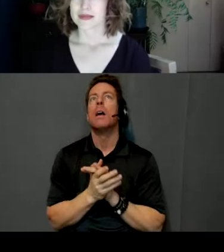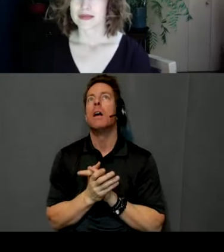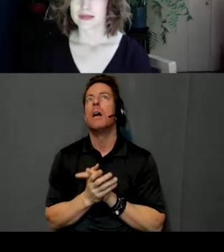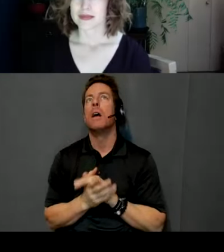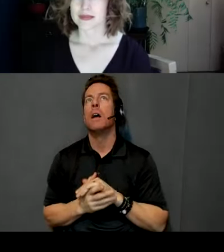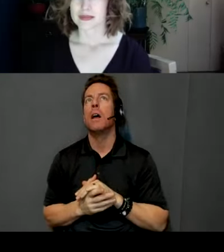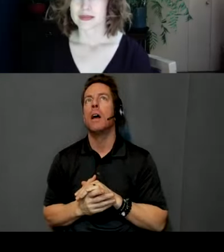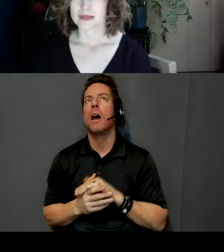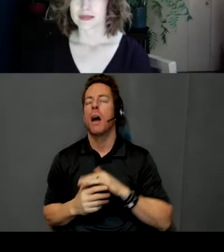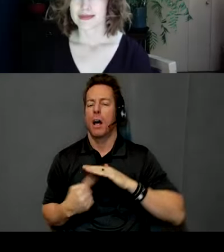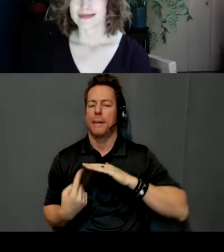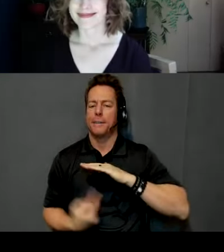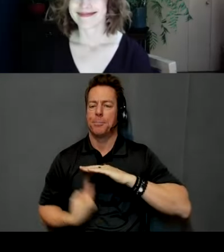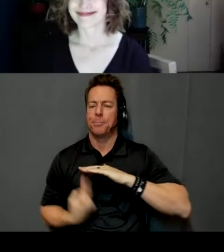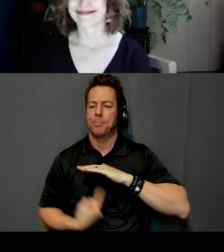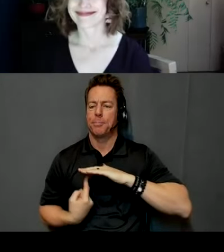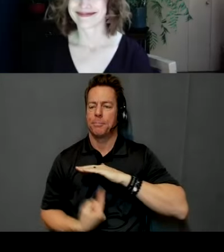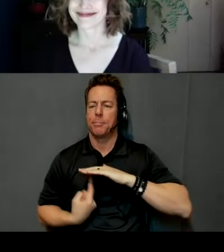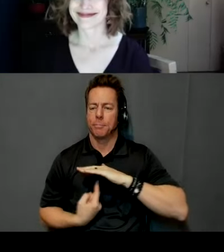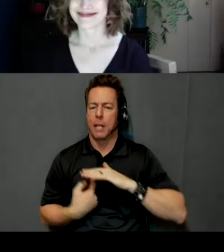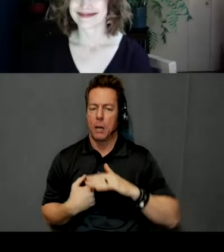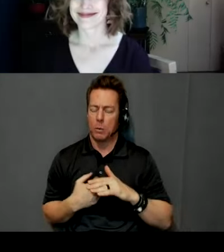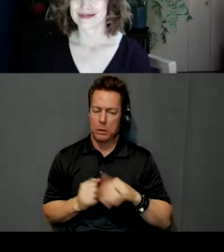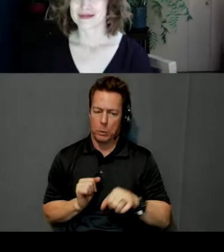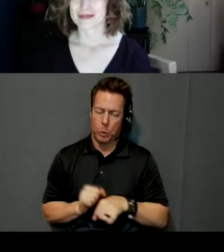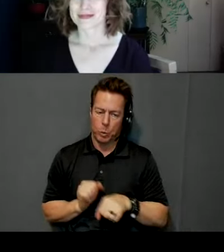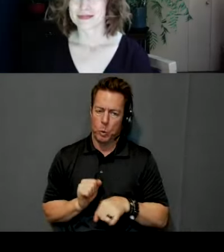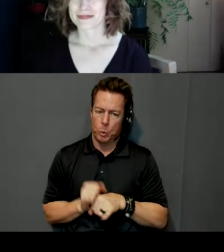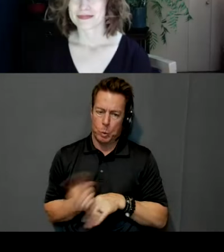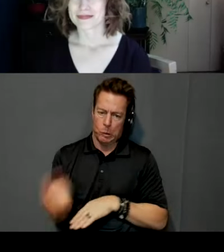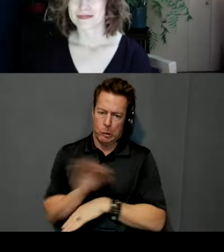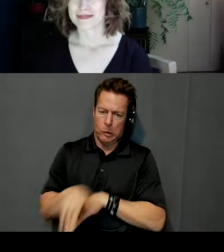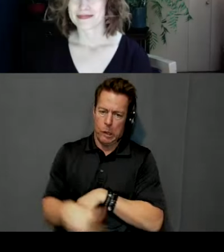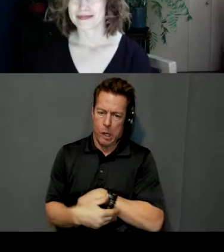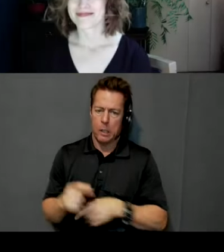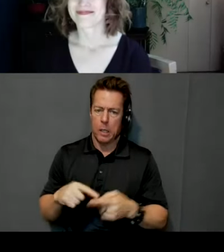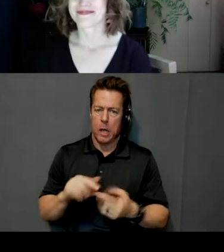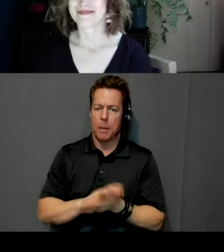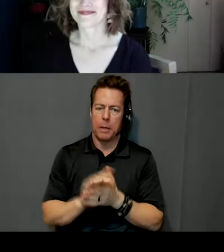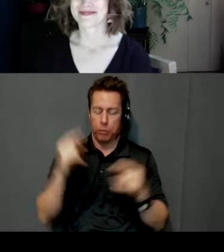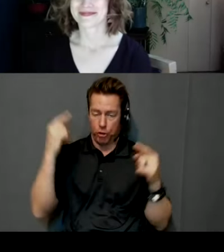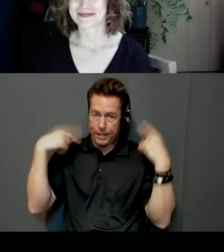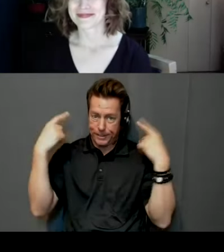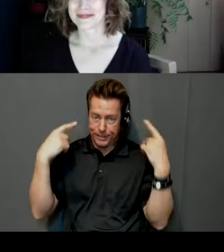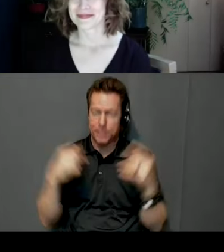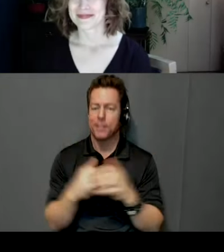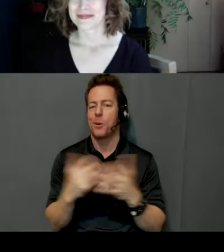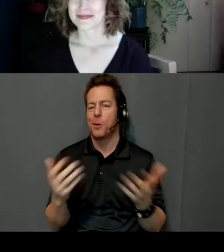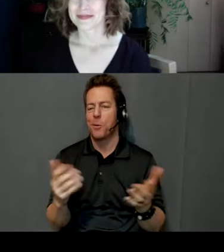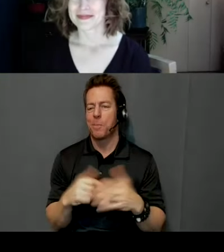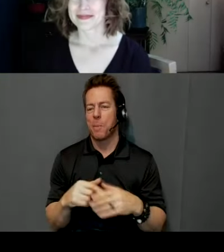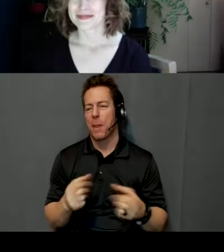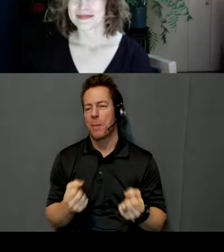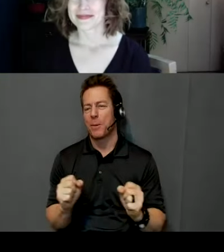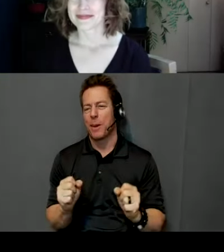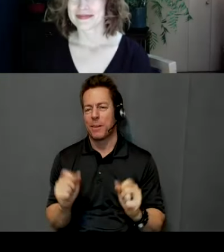I tend to isolate, and I will just like work 24/7 until I drive myself a little crazy. So yeah, I've been trying to like